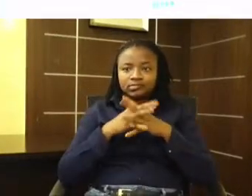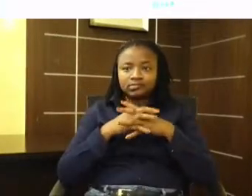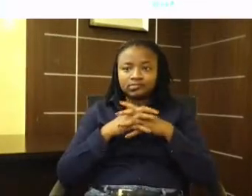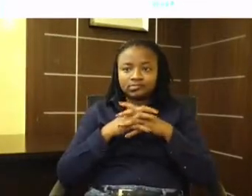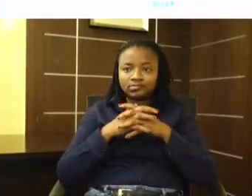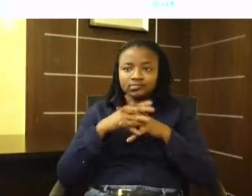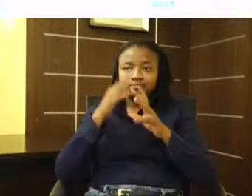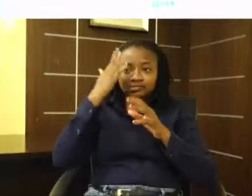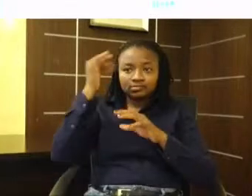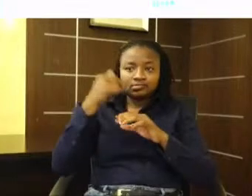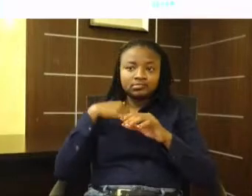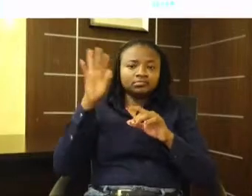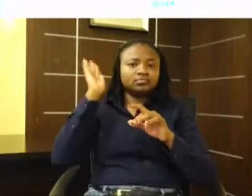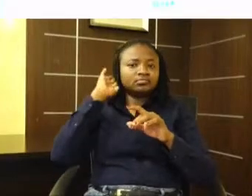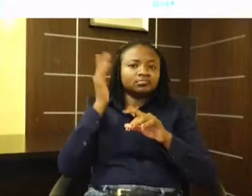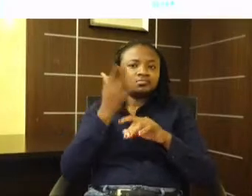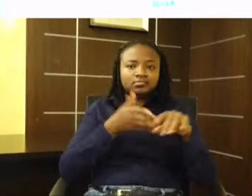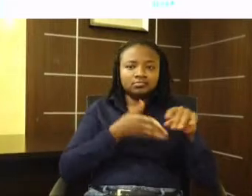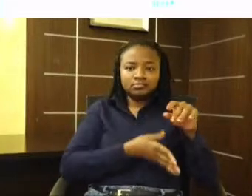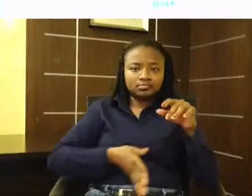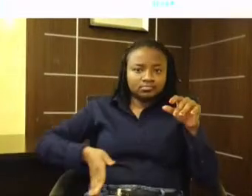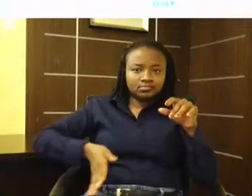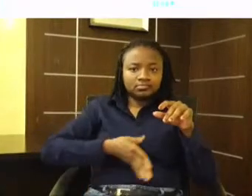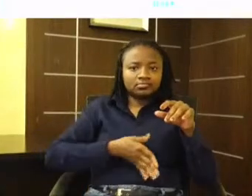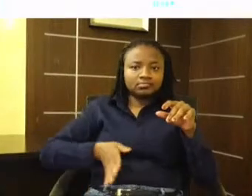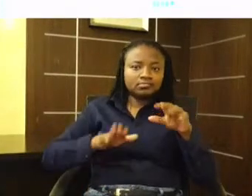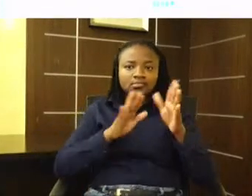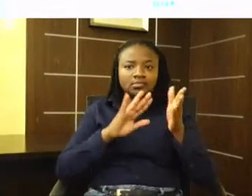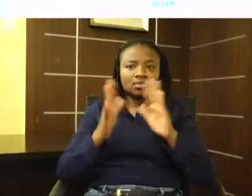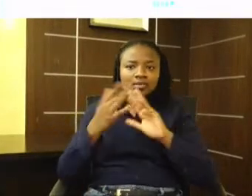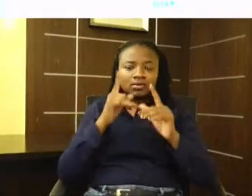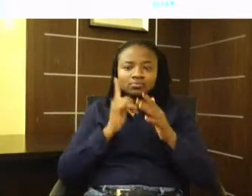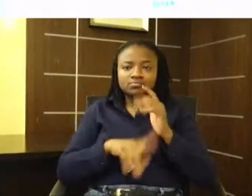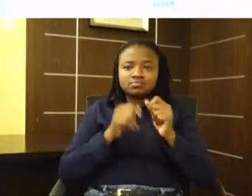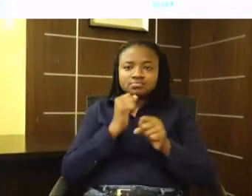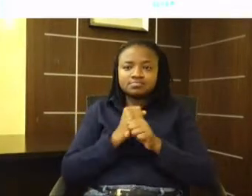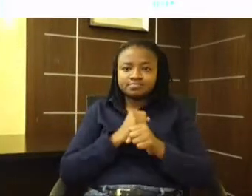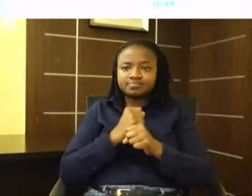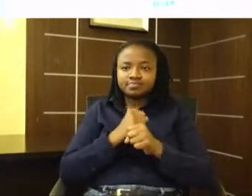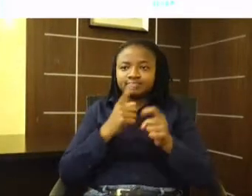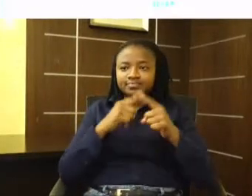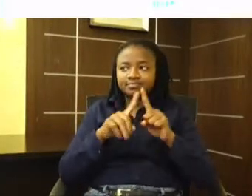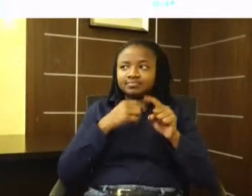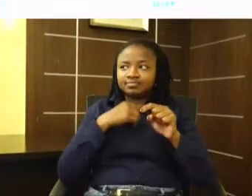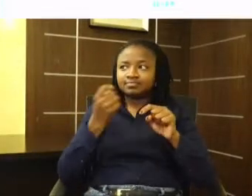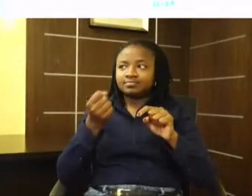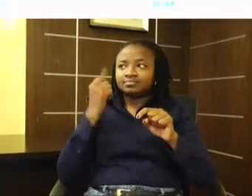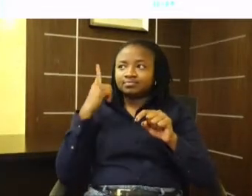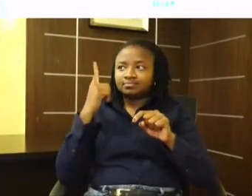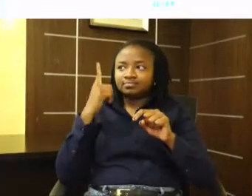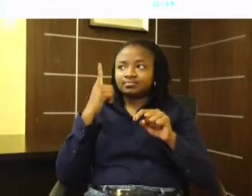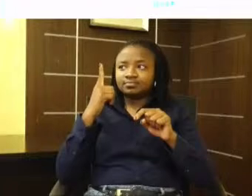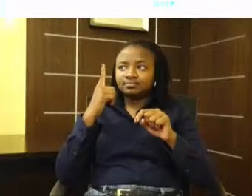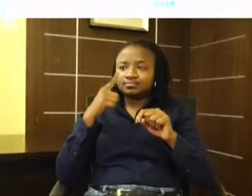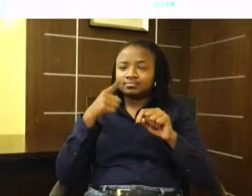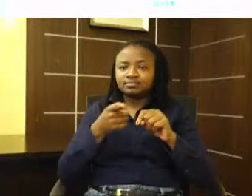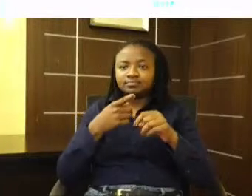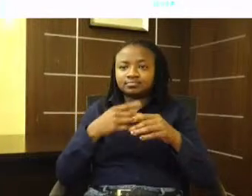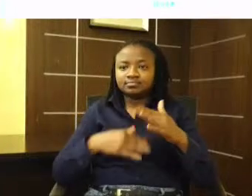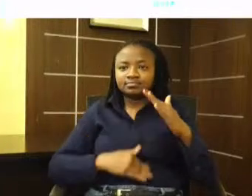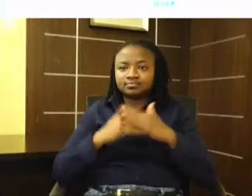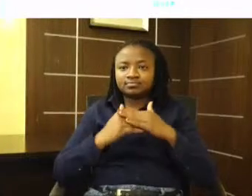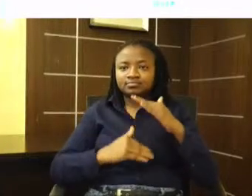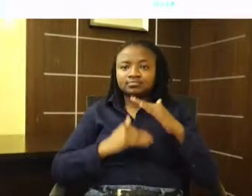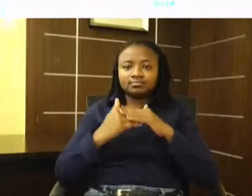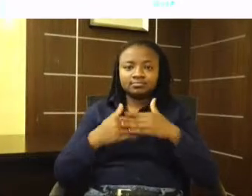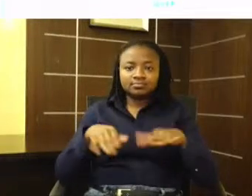things that are done at midnight. Nikaogopa kwenda huko, but I understand they were gagged. Zilifungwa.